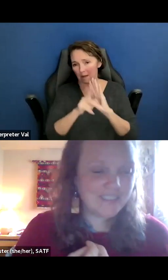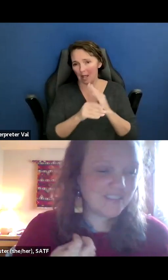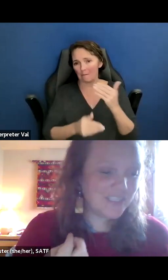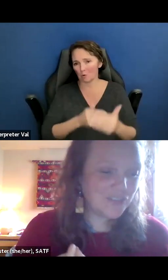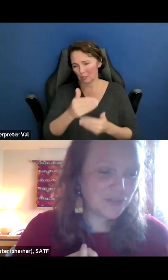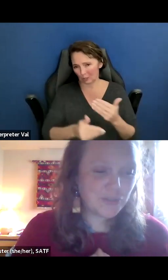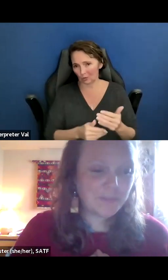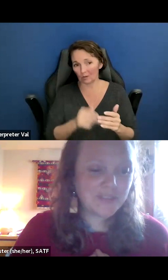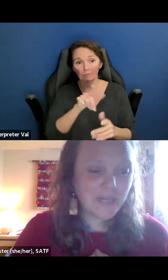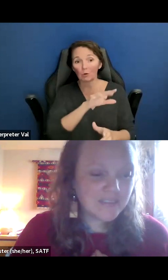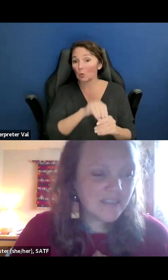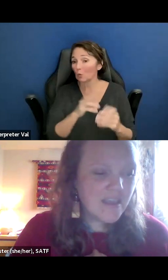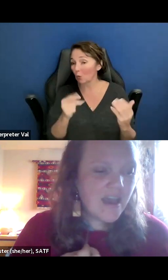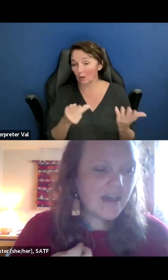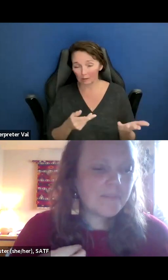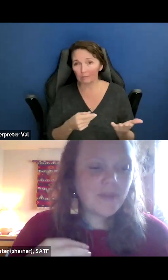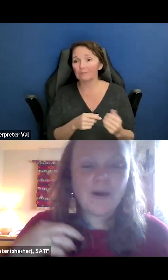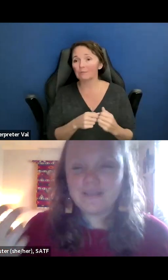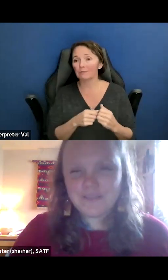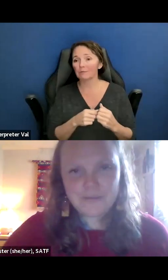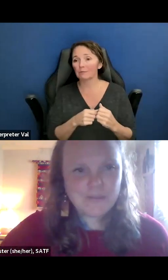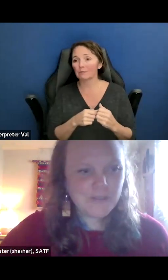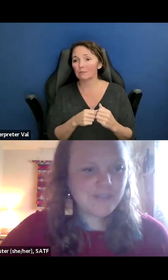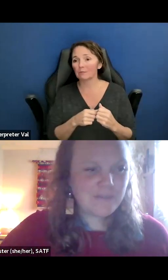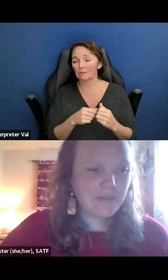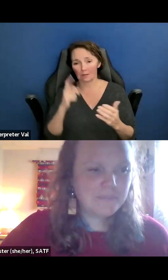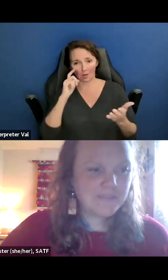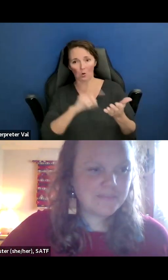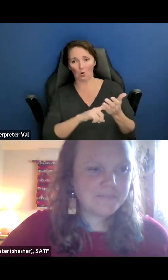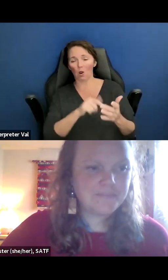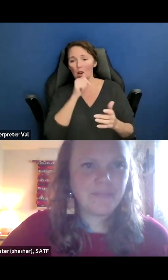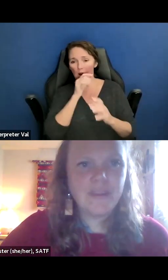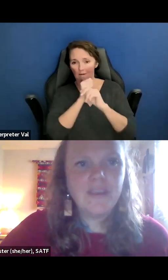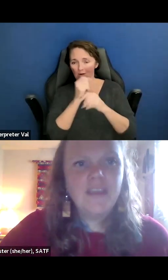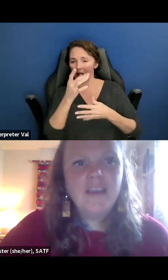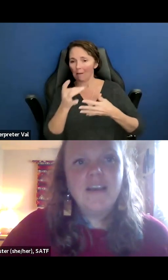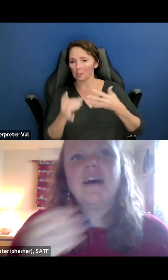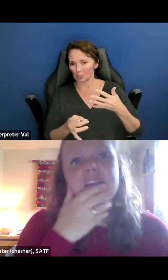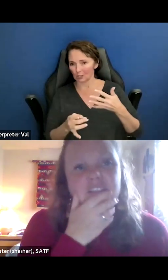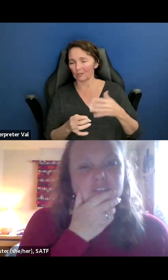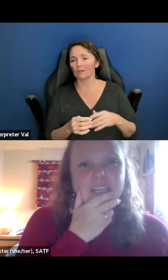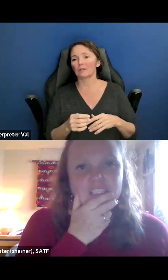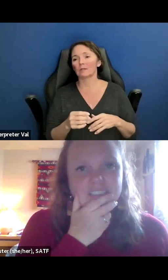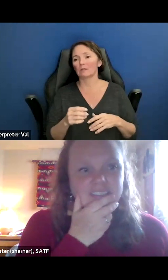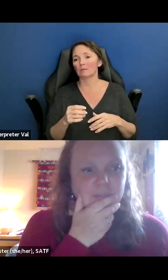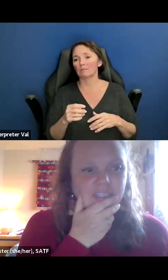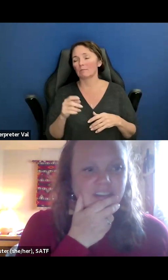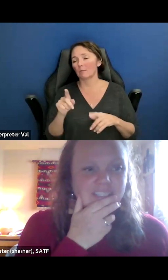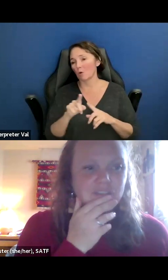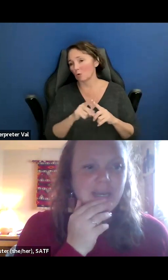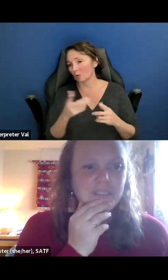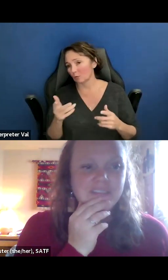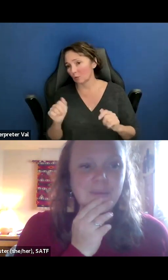additional feelings of institutional betrayal, all of those outcomes. Another strategy is